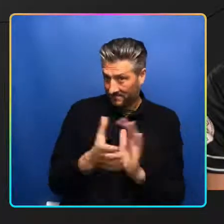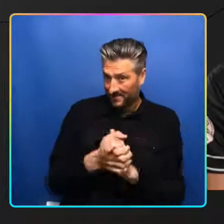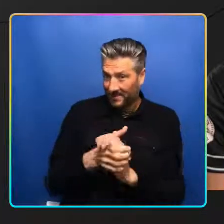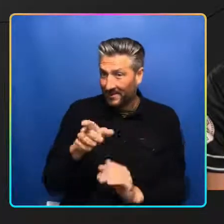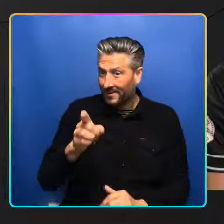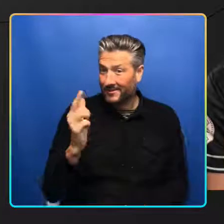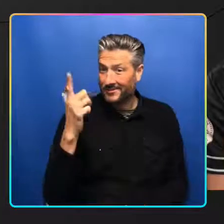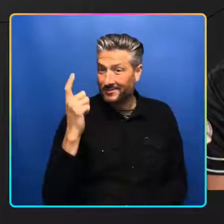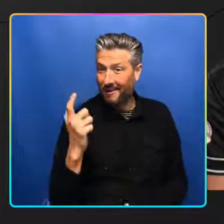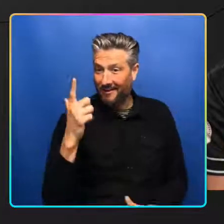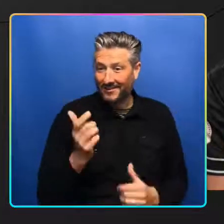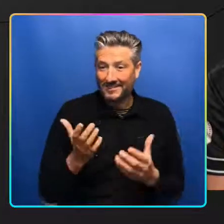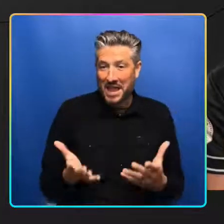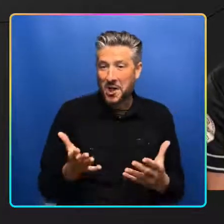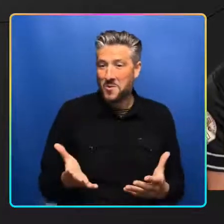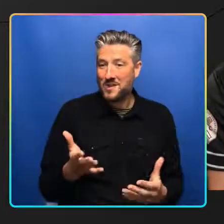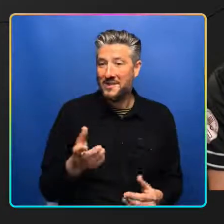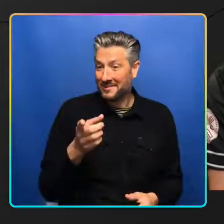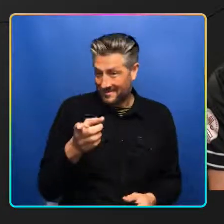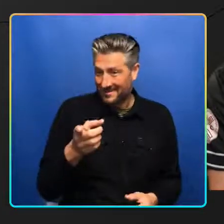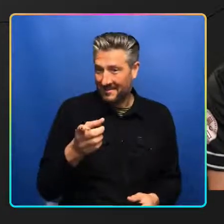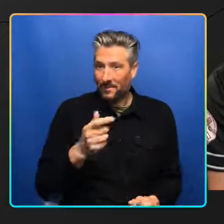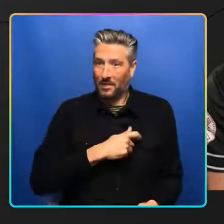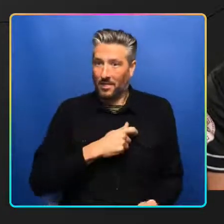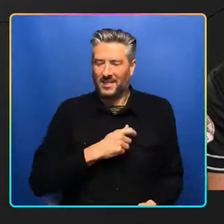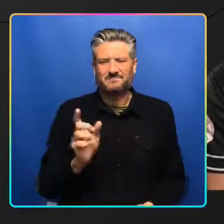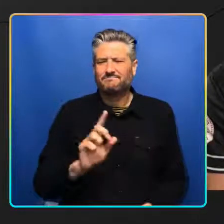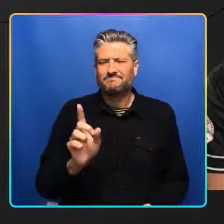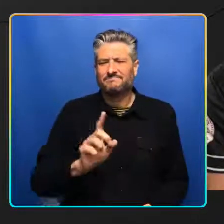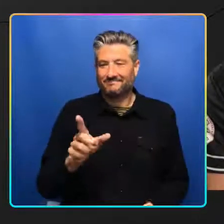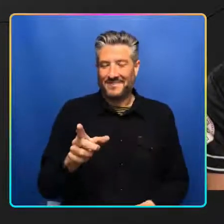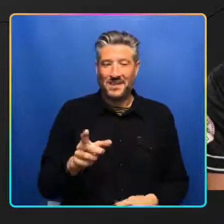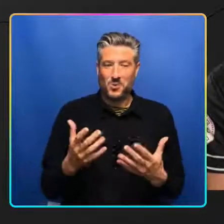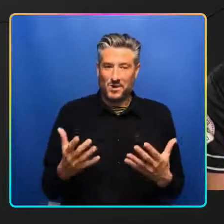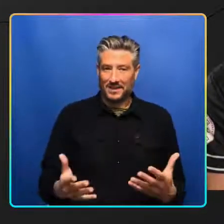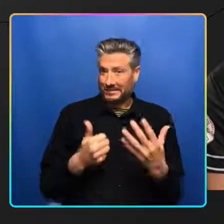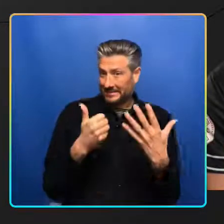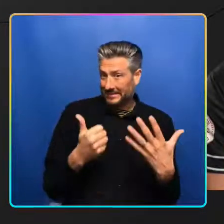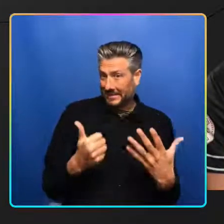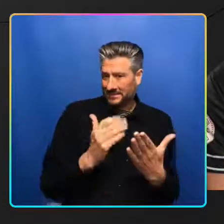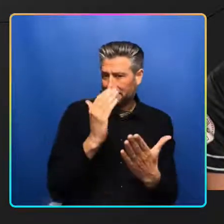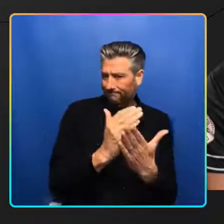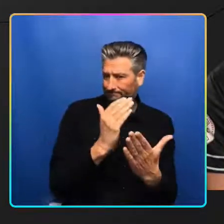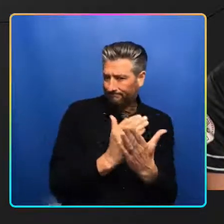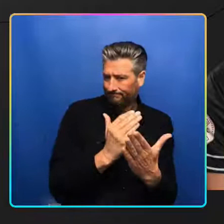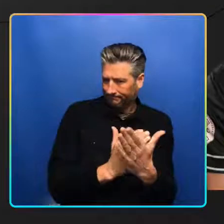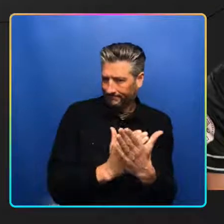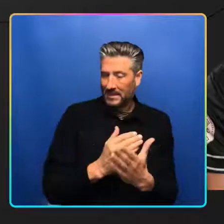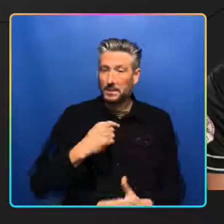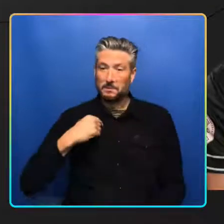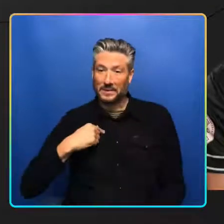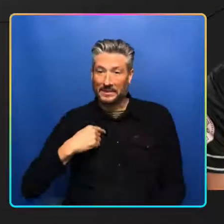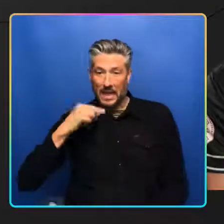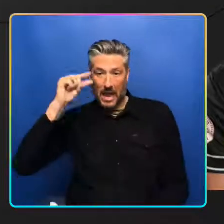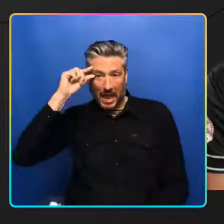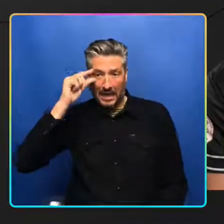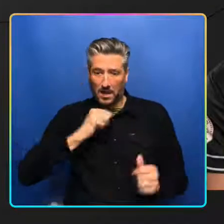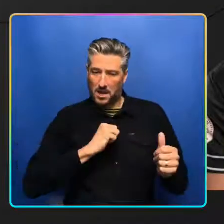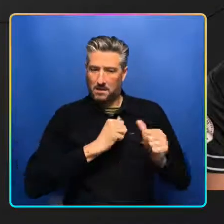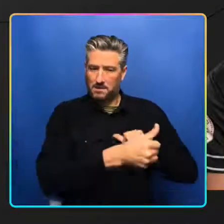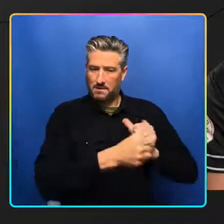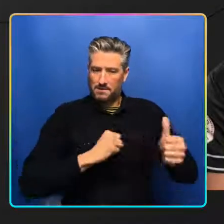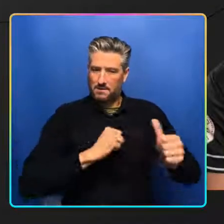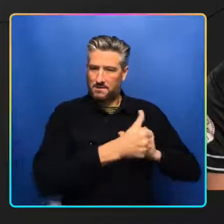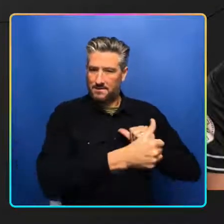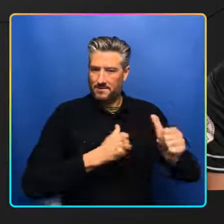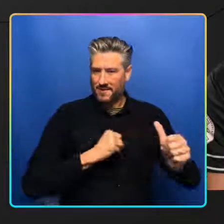this bit. So our quickfire questions, we have 6 questions. Me and Henk are going to alternate and ask you the question. If